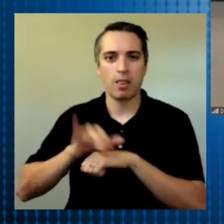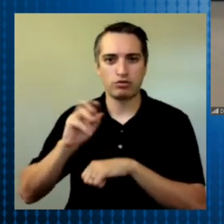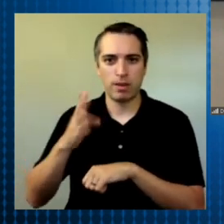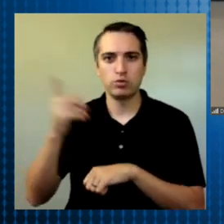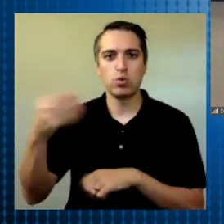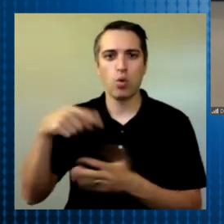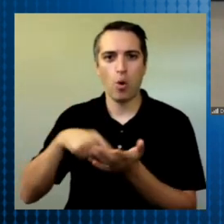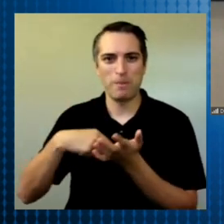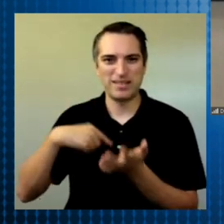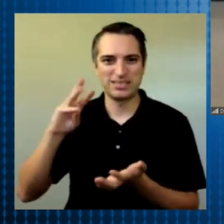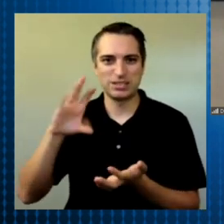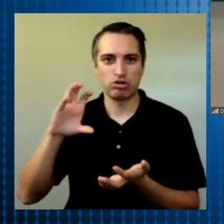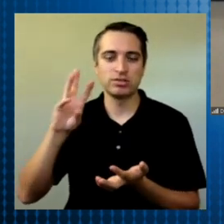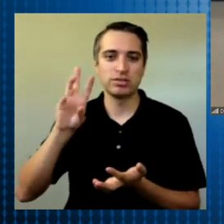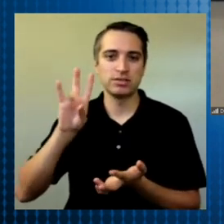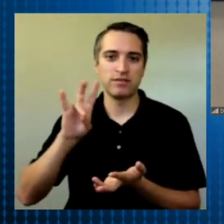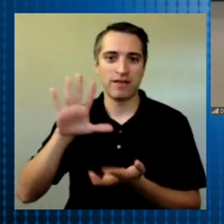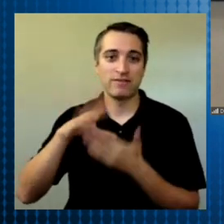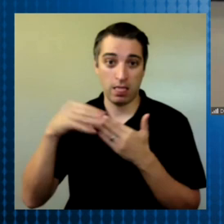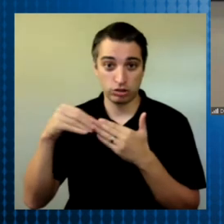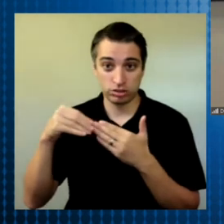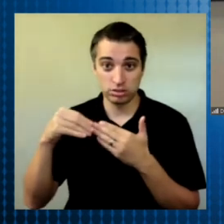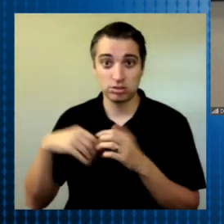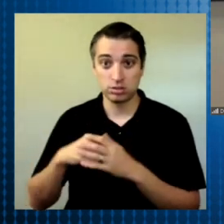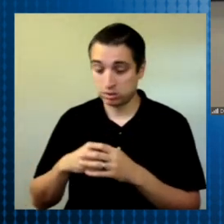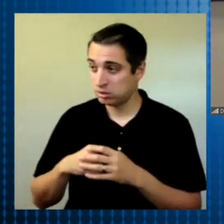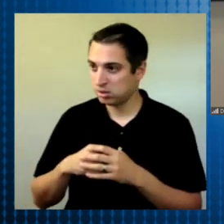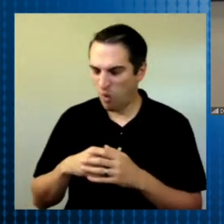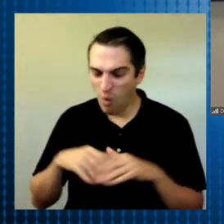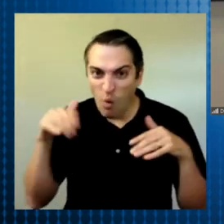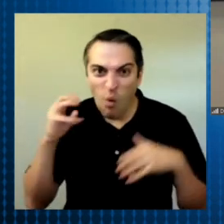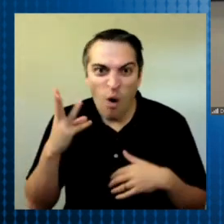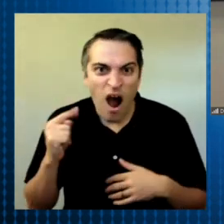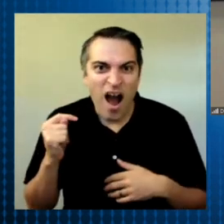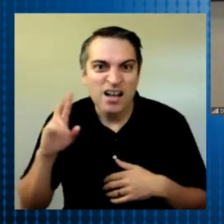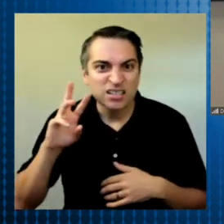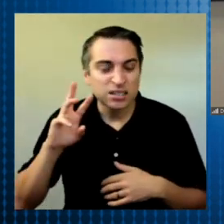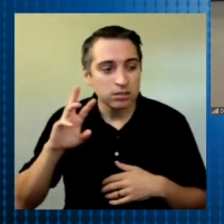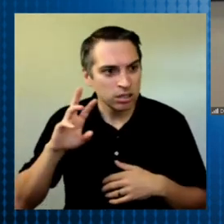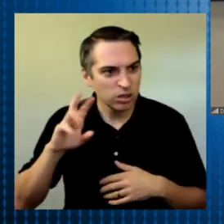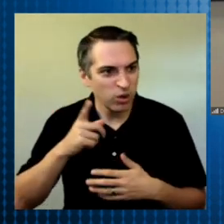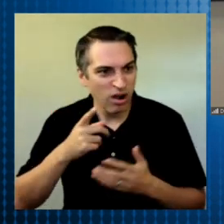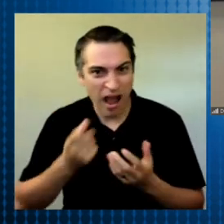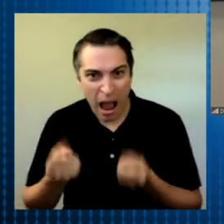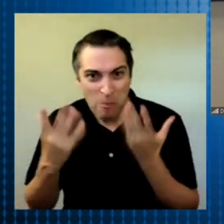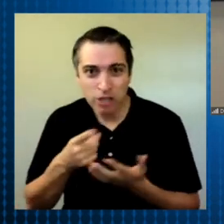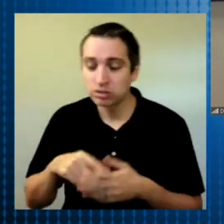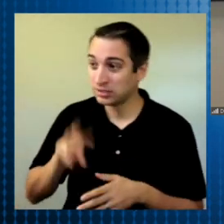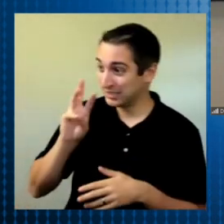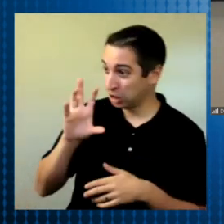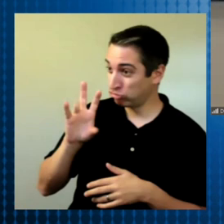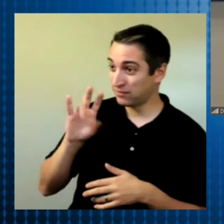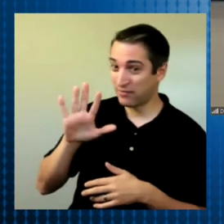$675. He said, what? He said, you owe me $675. He said, mister, you are